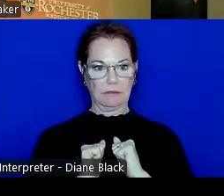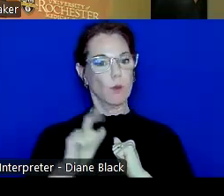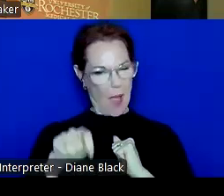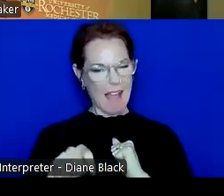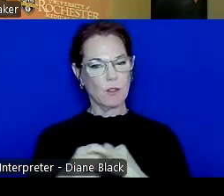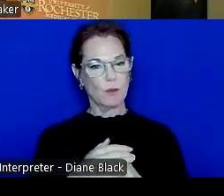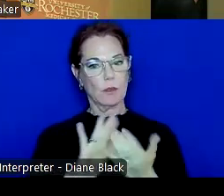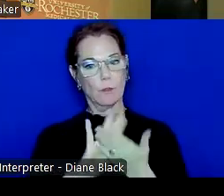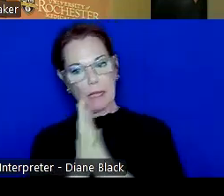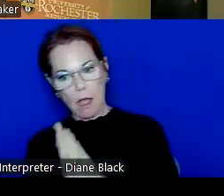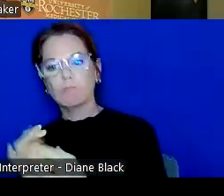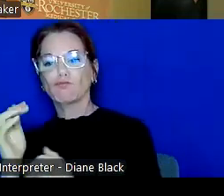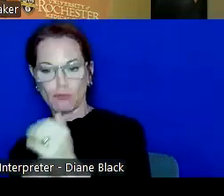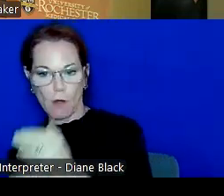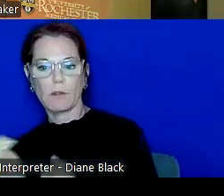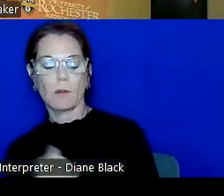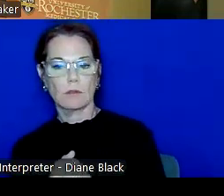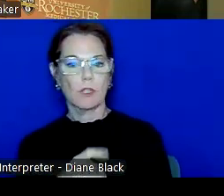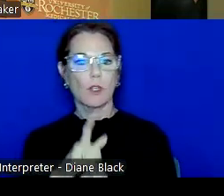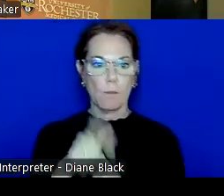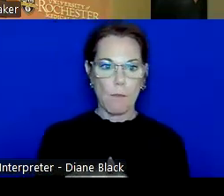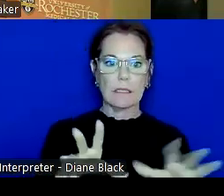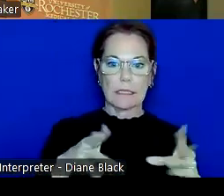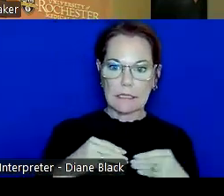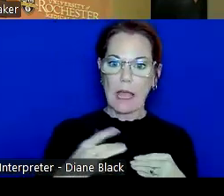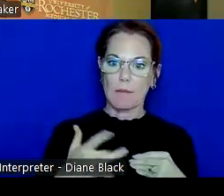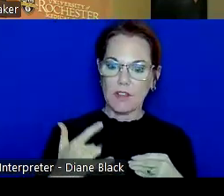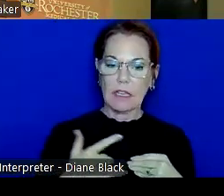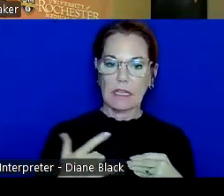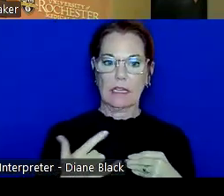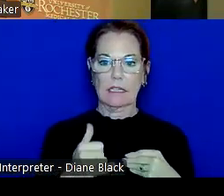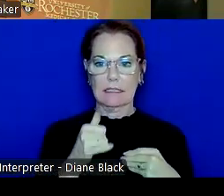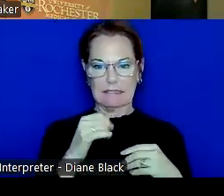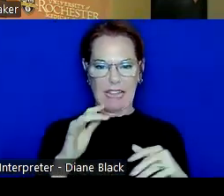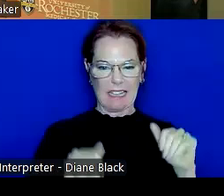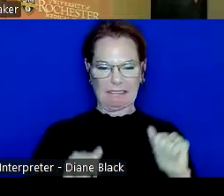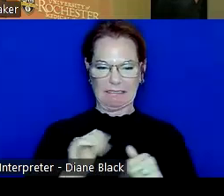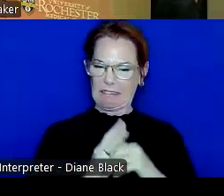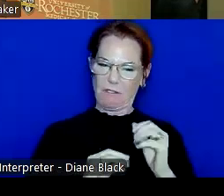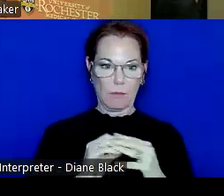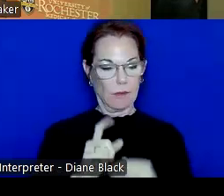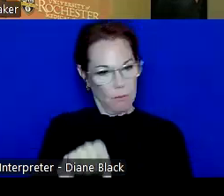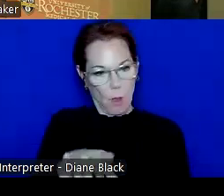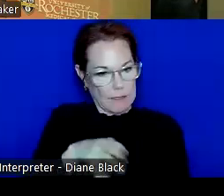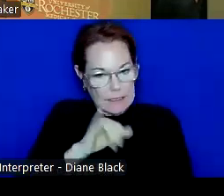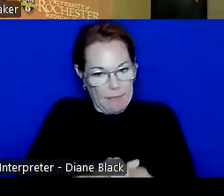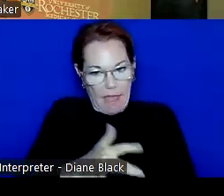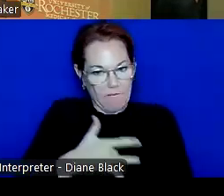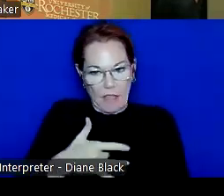get comfortable with being uncomfortable. We got to get comfortable being uncomfortable. I love